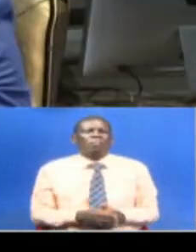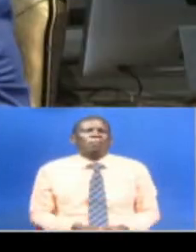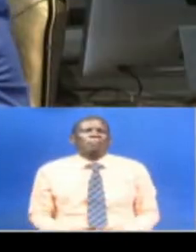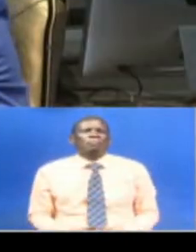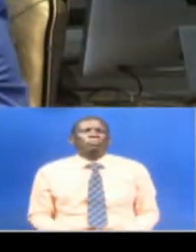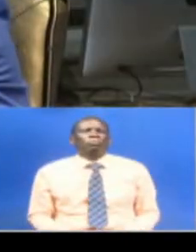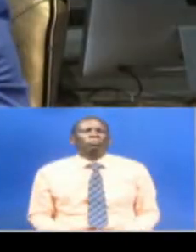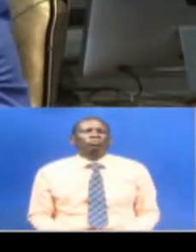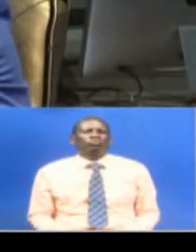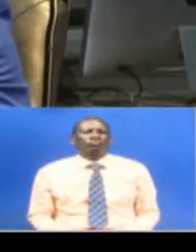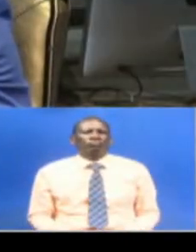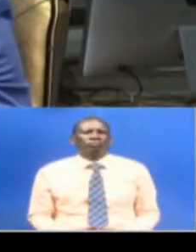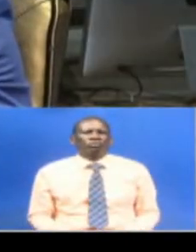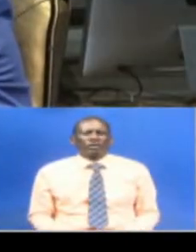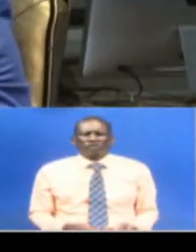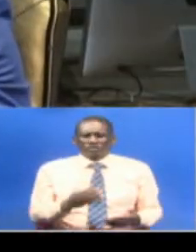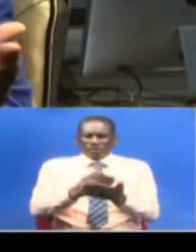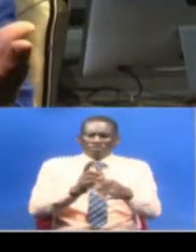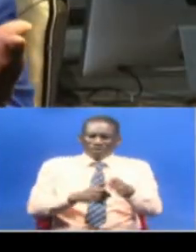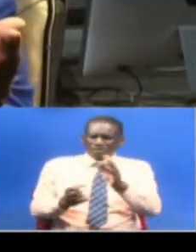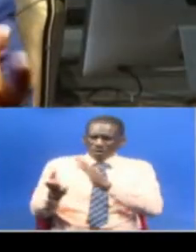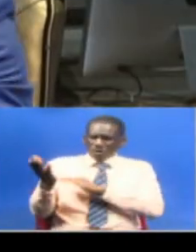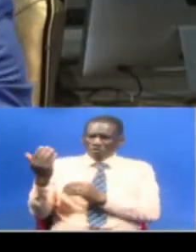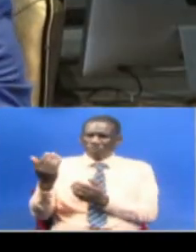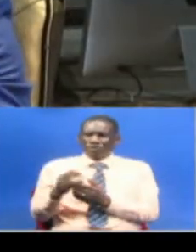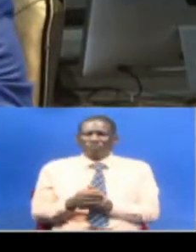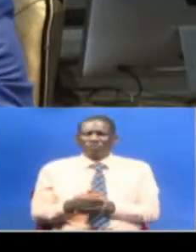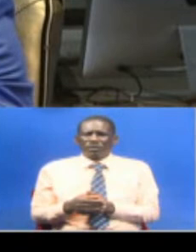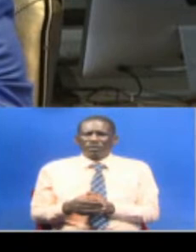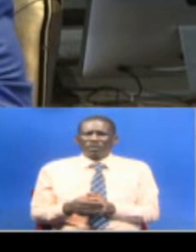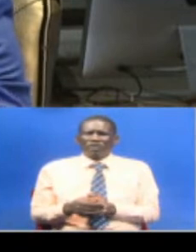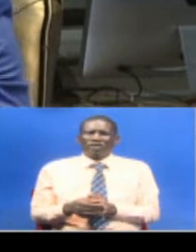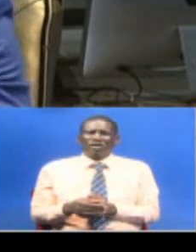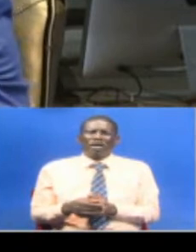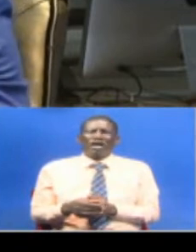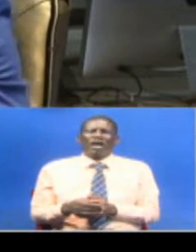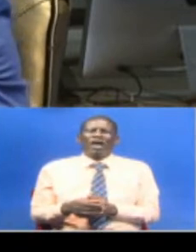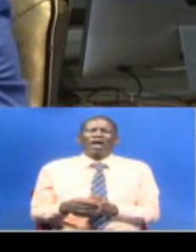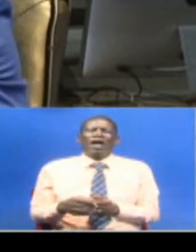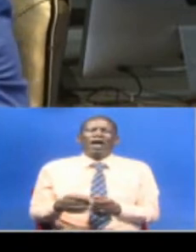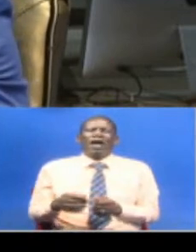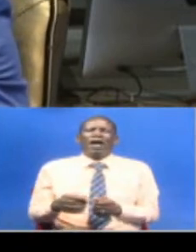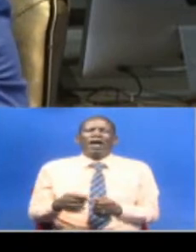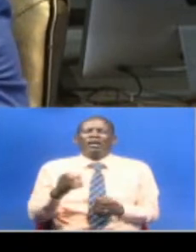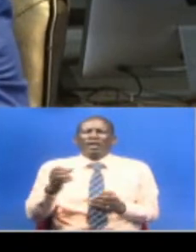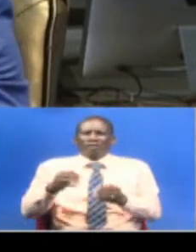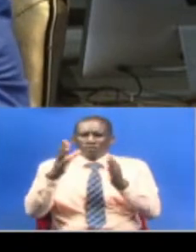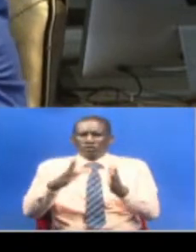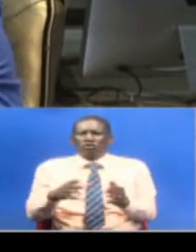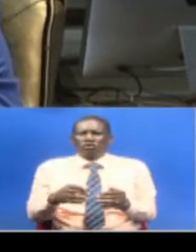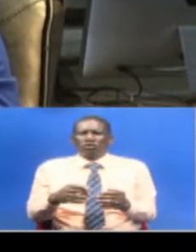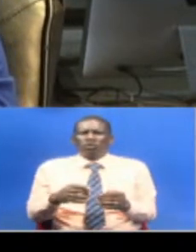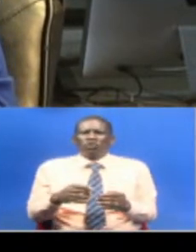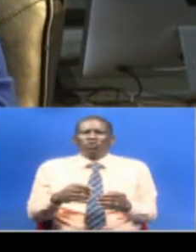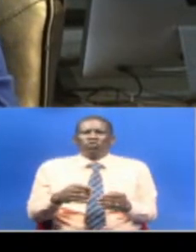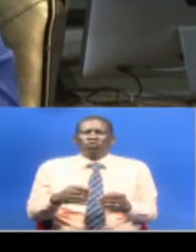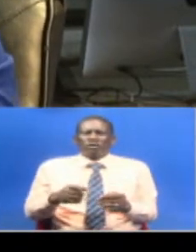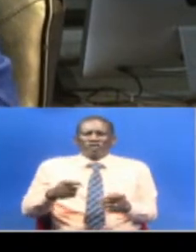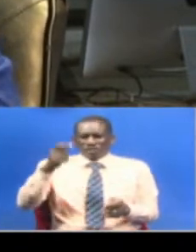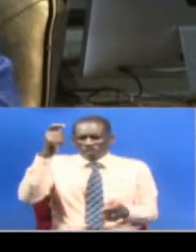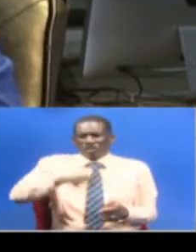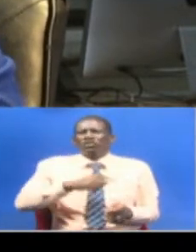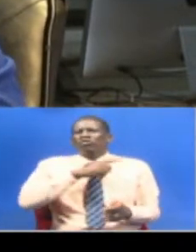before. Not so long ago, a murder convict moved the court to allow